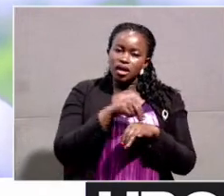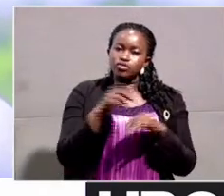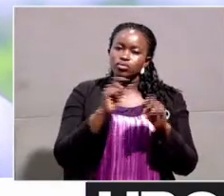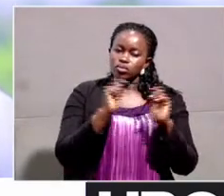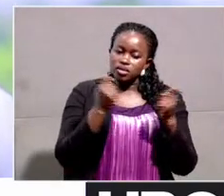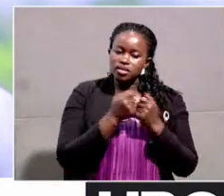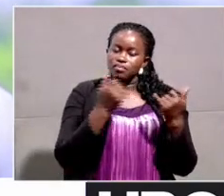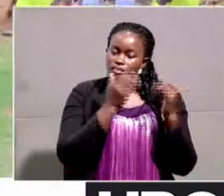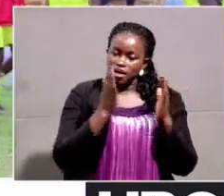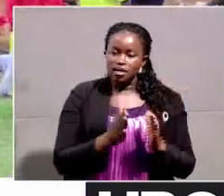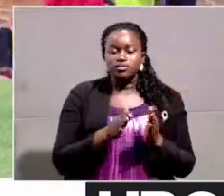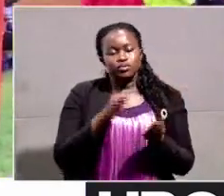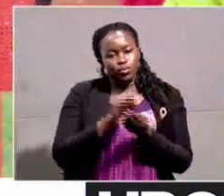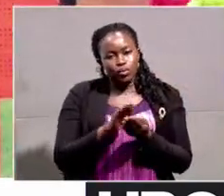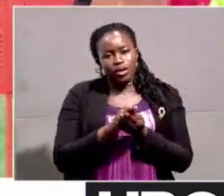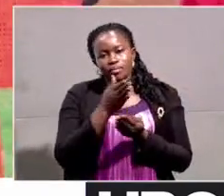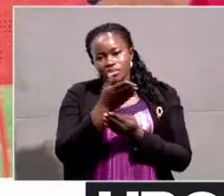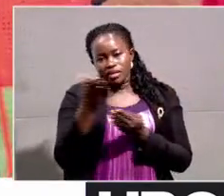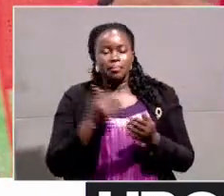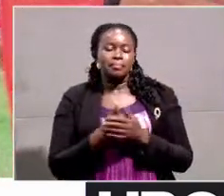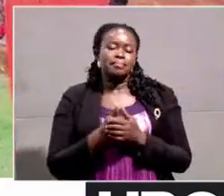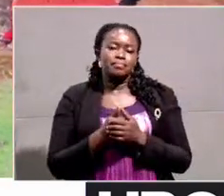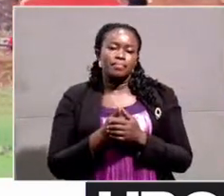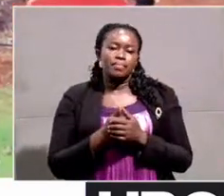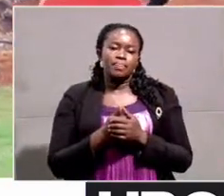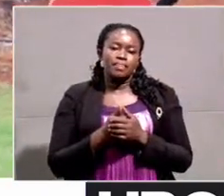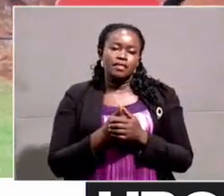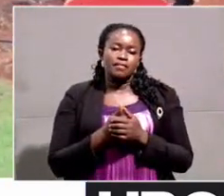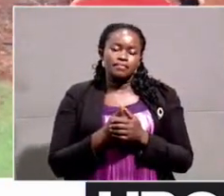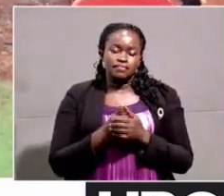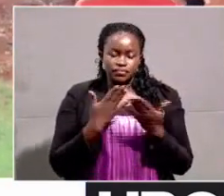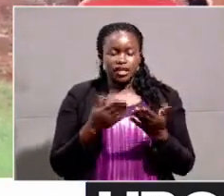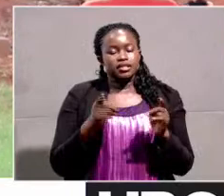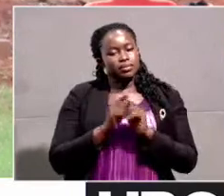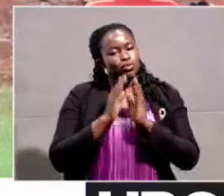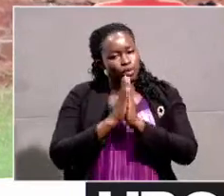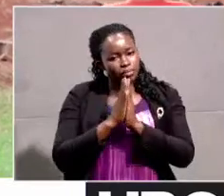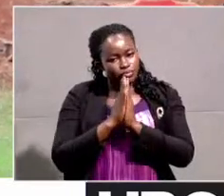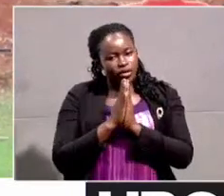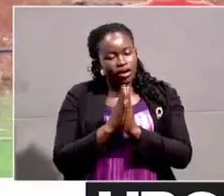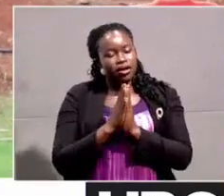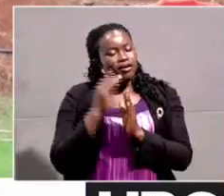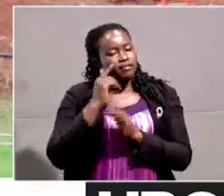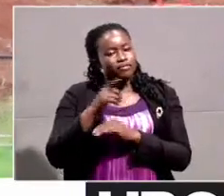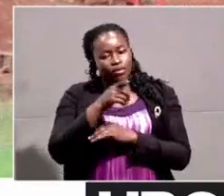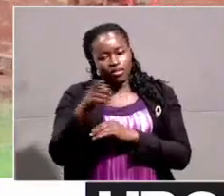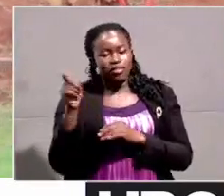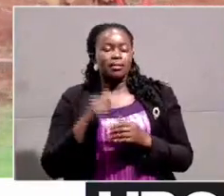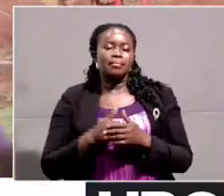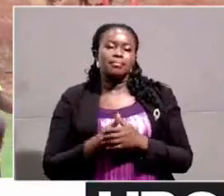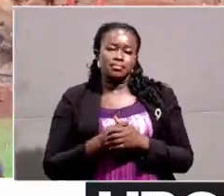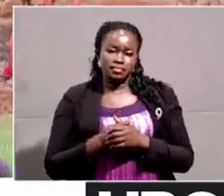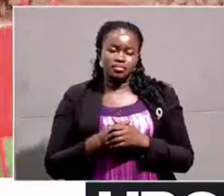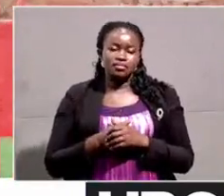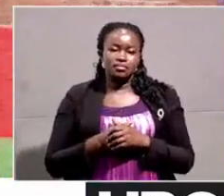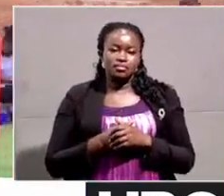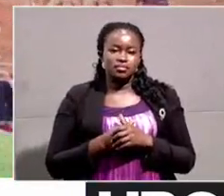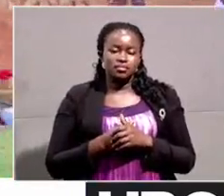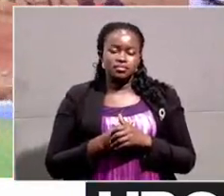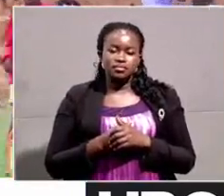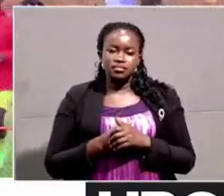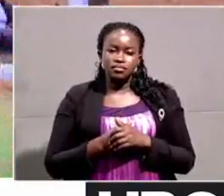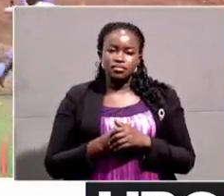Let's keep them in good areas. We pray for them. We hope to raise a strong